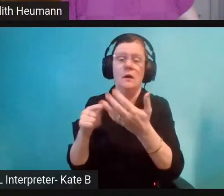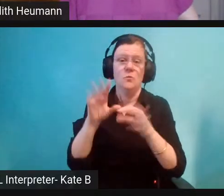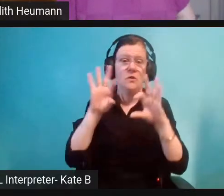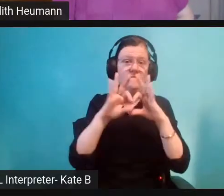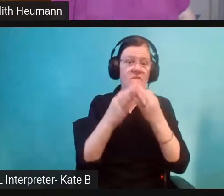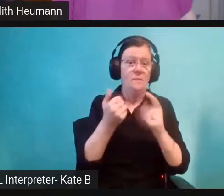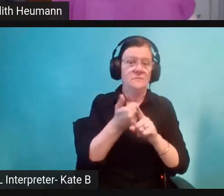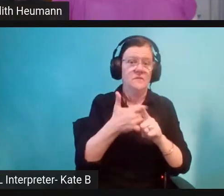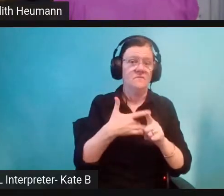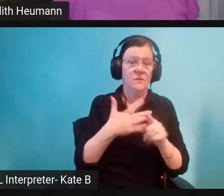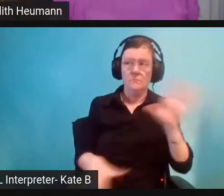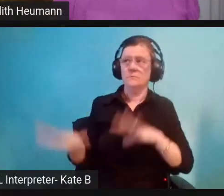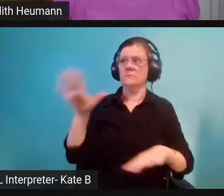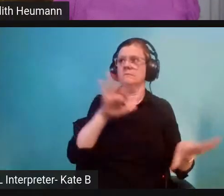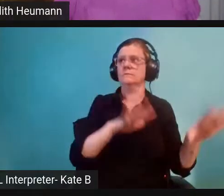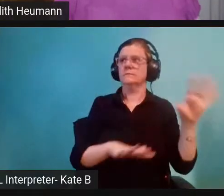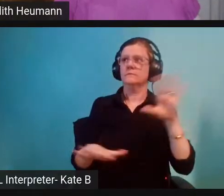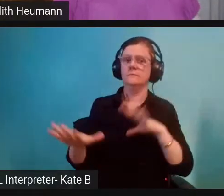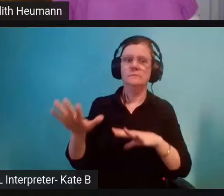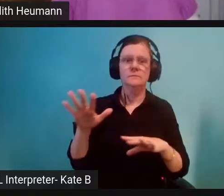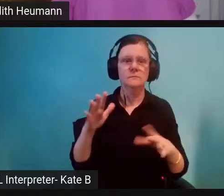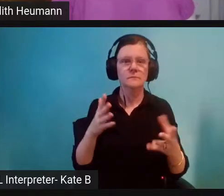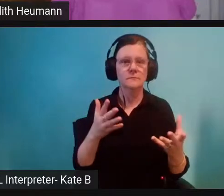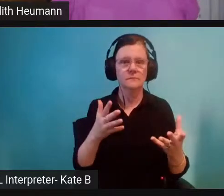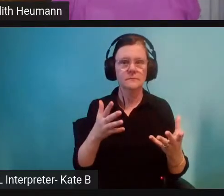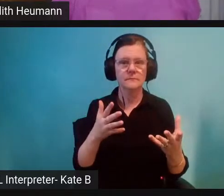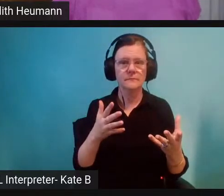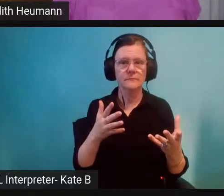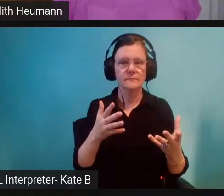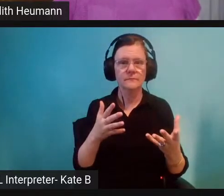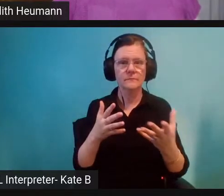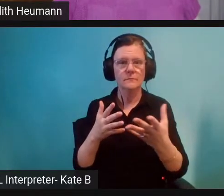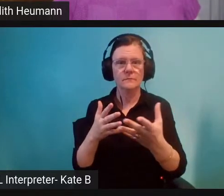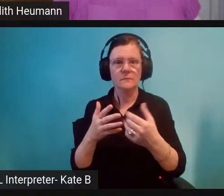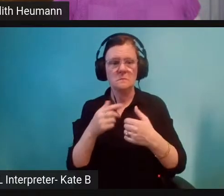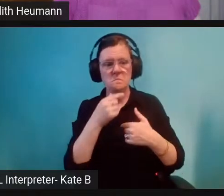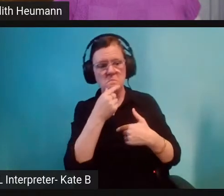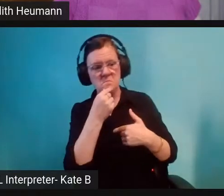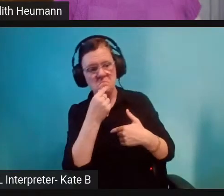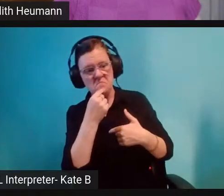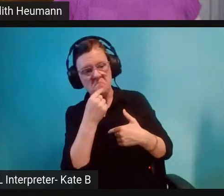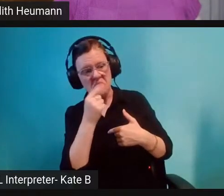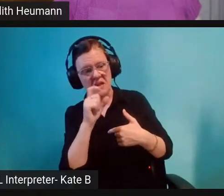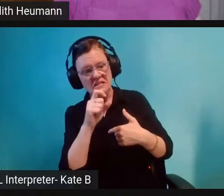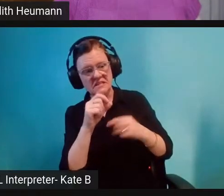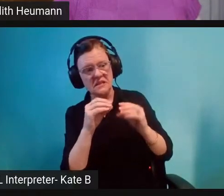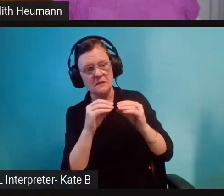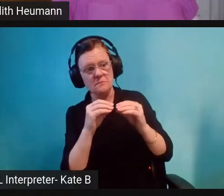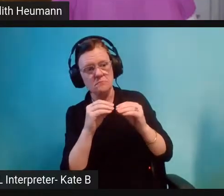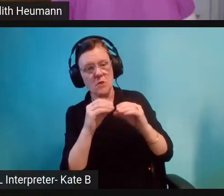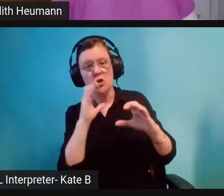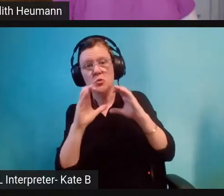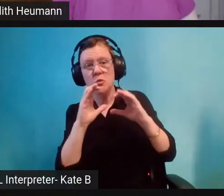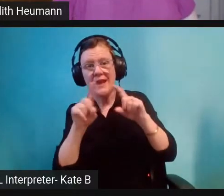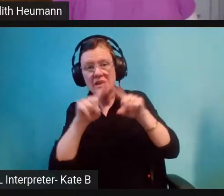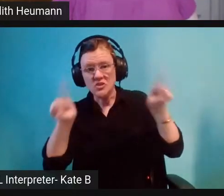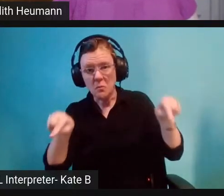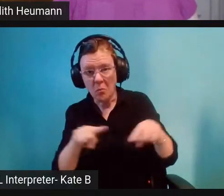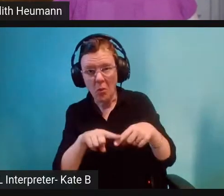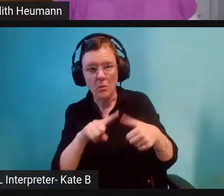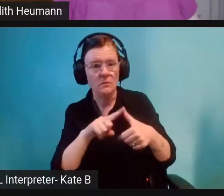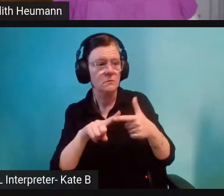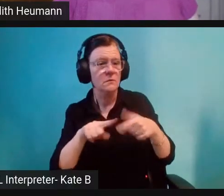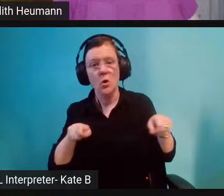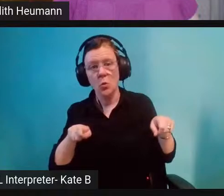believe. So you can be talking about, does someone need an augmentative communication device? Does someone need